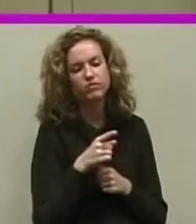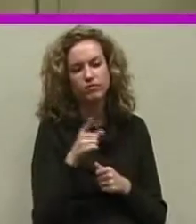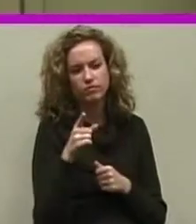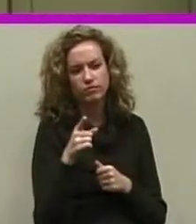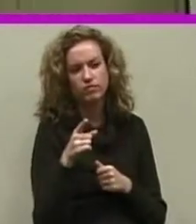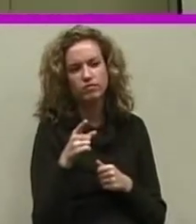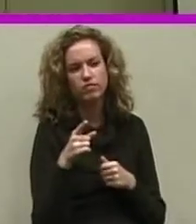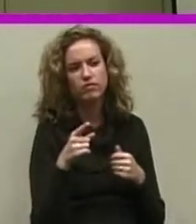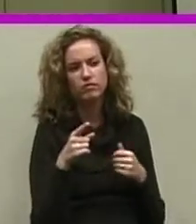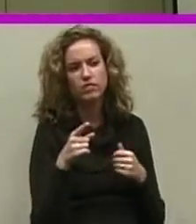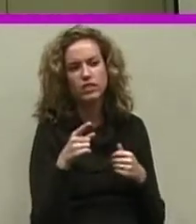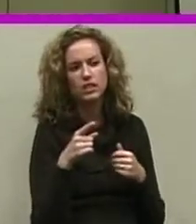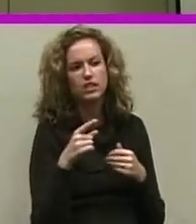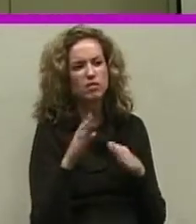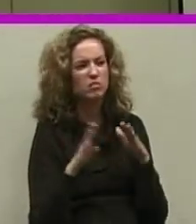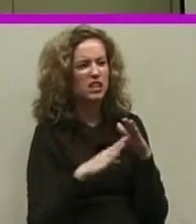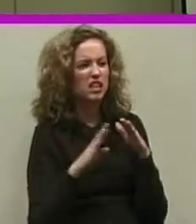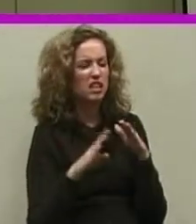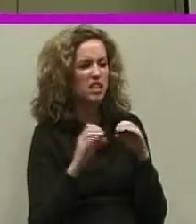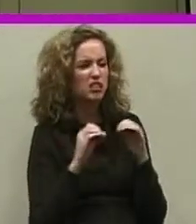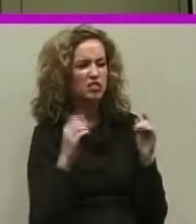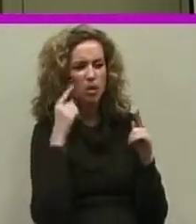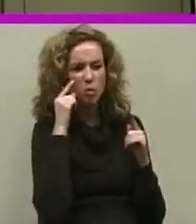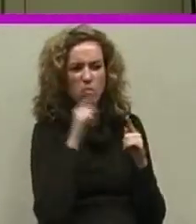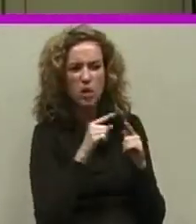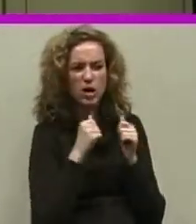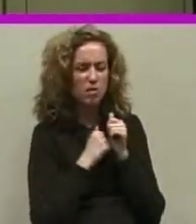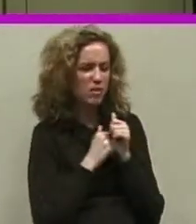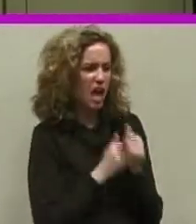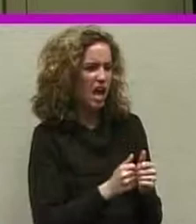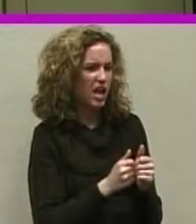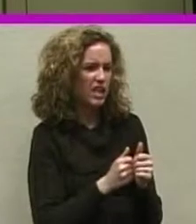Okay, yeah, basically there's no point in complying, there's no point in not complying. He's kind of like the young